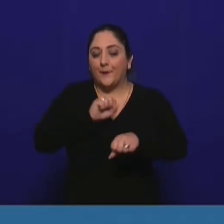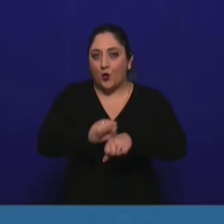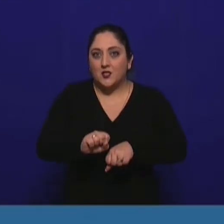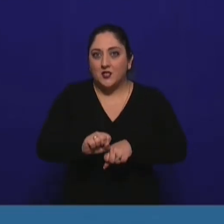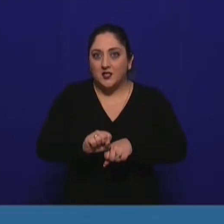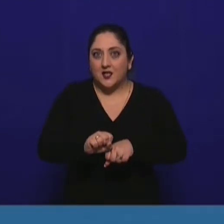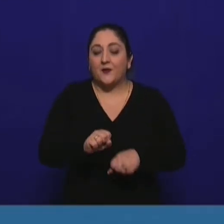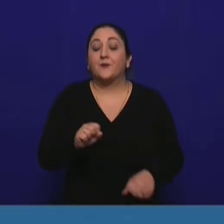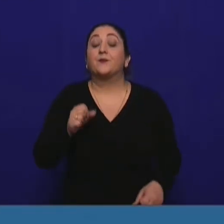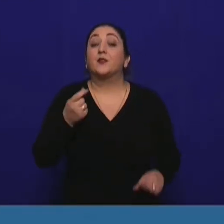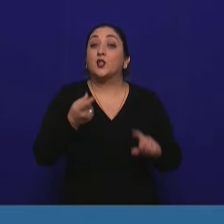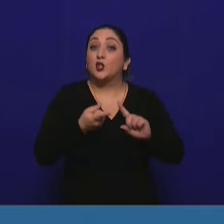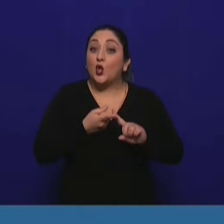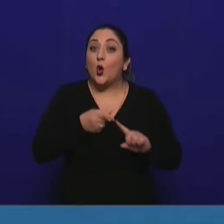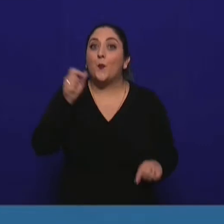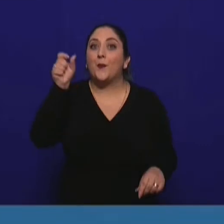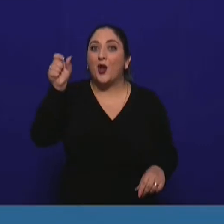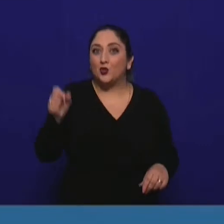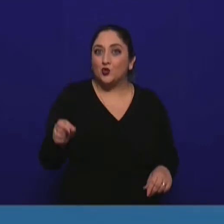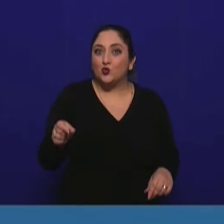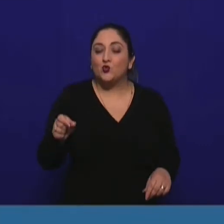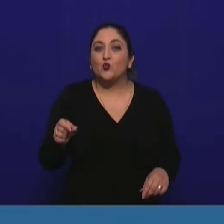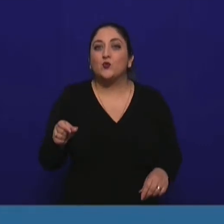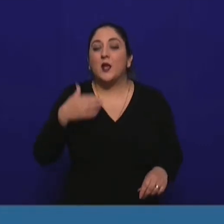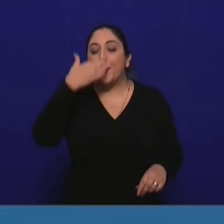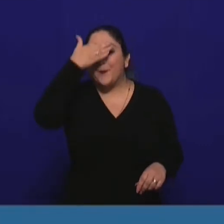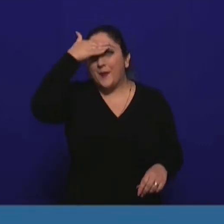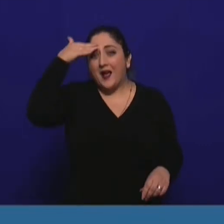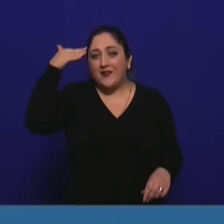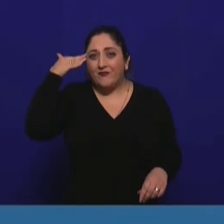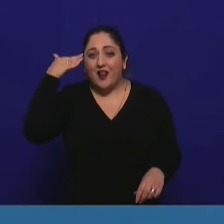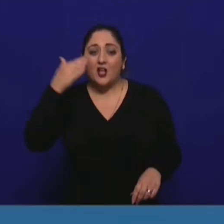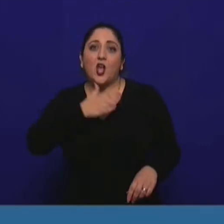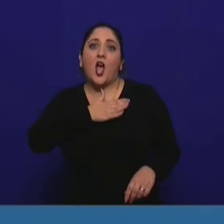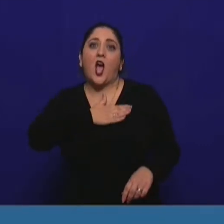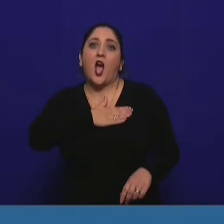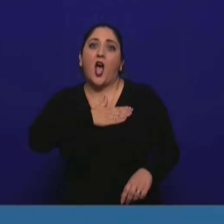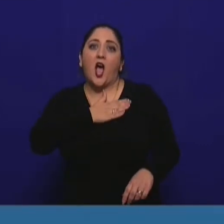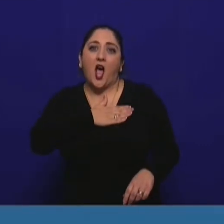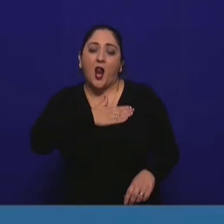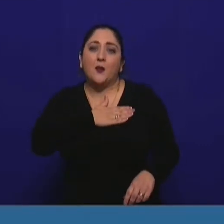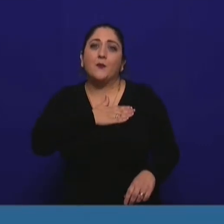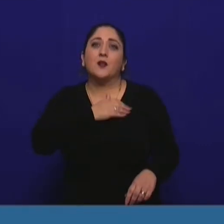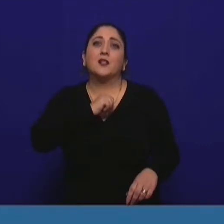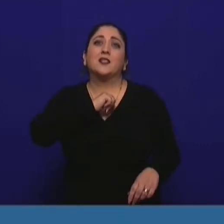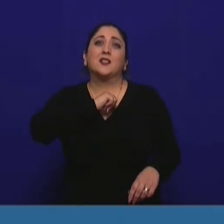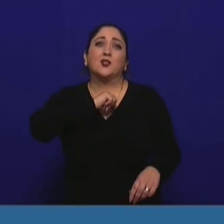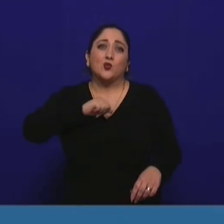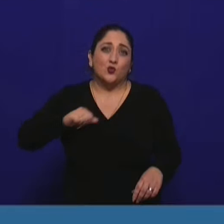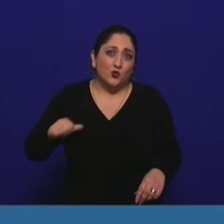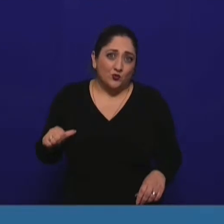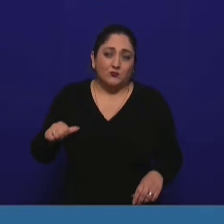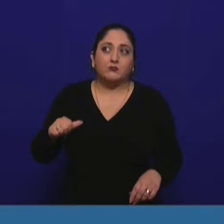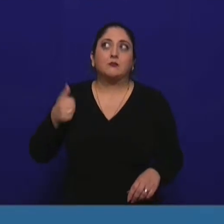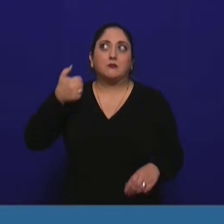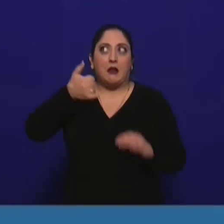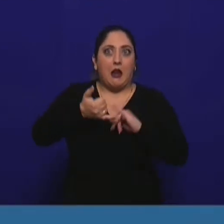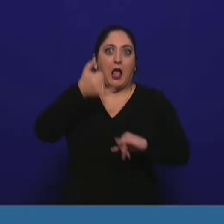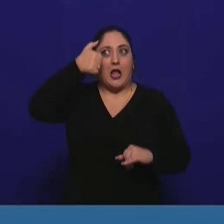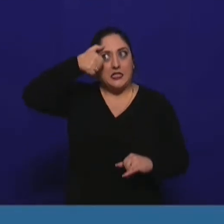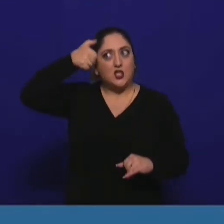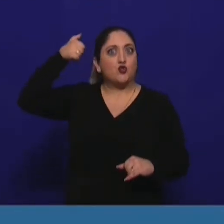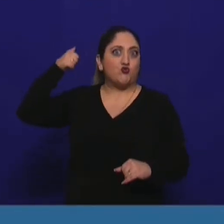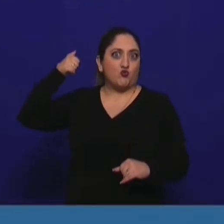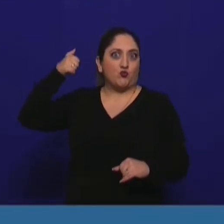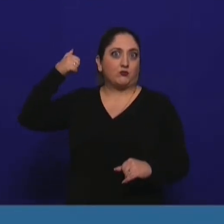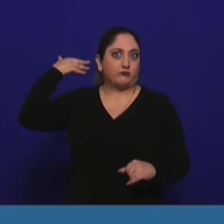wkoll dawk in-nies li huma kellhom mart tal-qalb u anke kellhom bżonn kirurġija f'dan l-aħħar 6 xhur, għandna